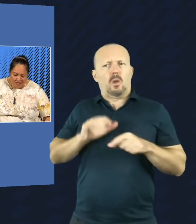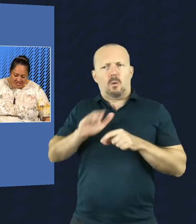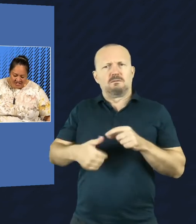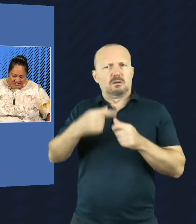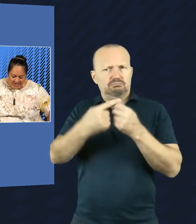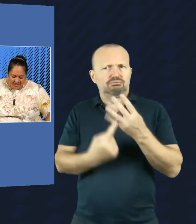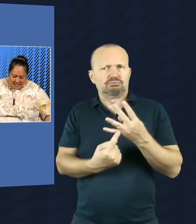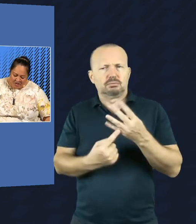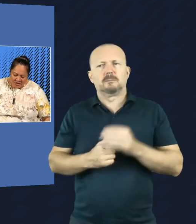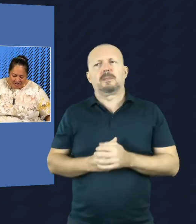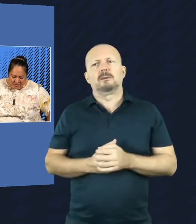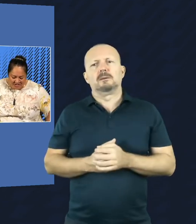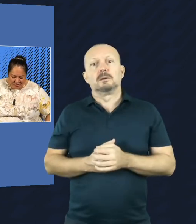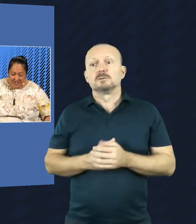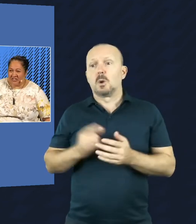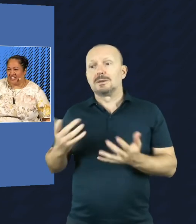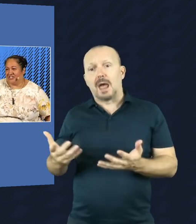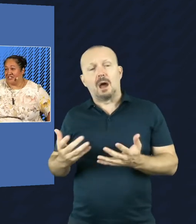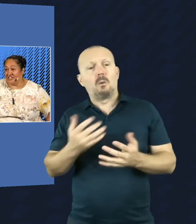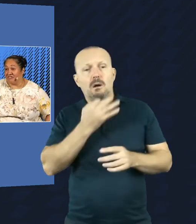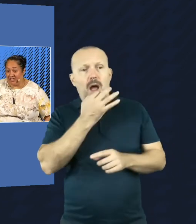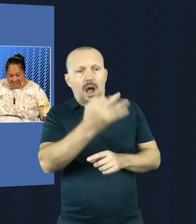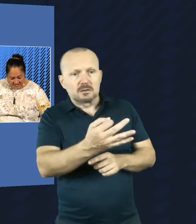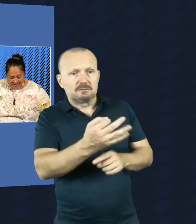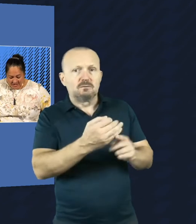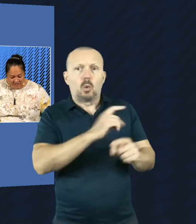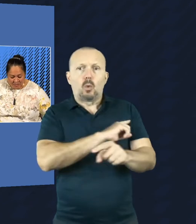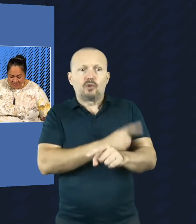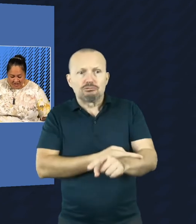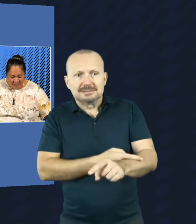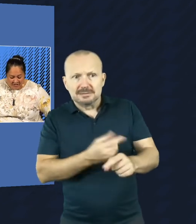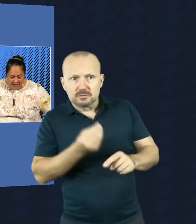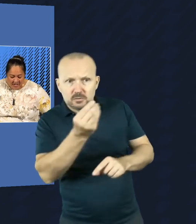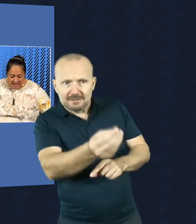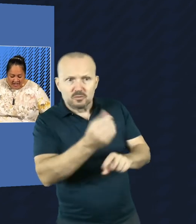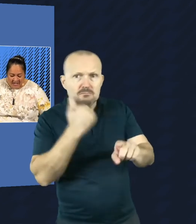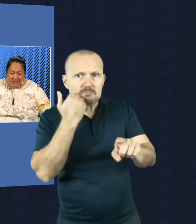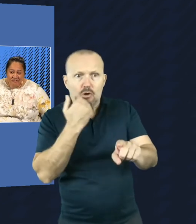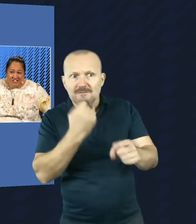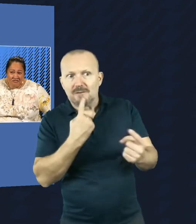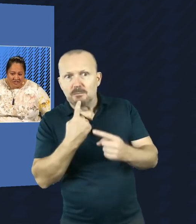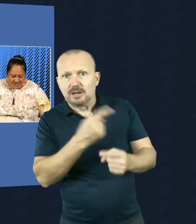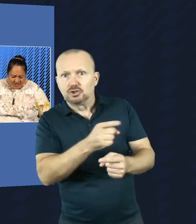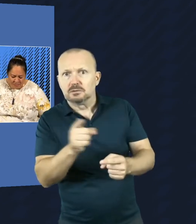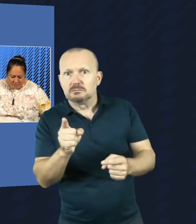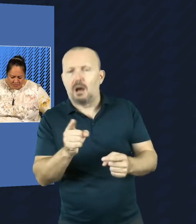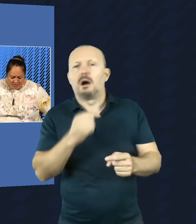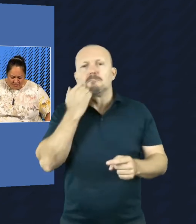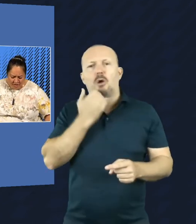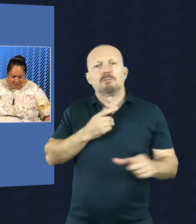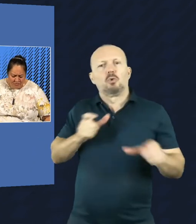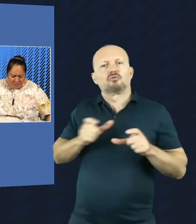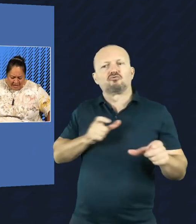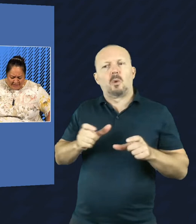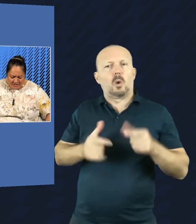Māori authorities and community-based organisations has increased even more so. And recent criticism